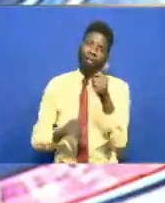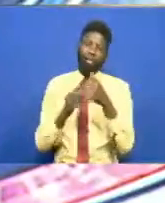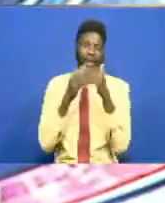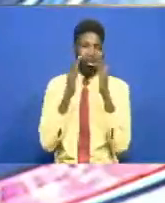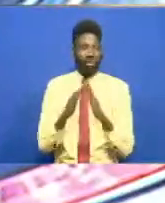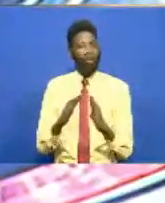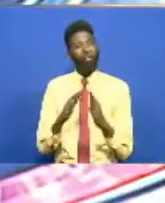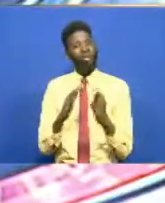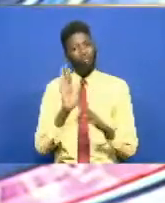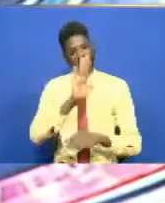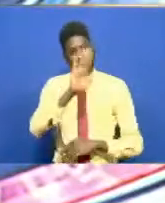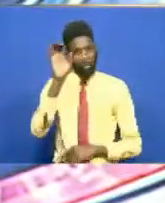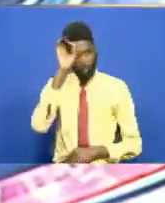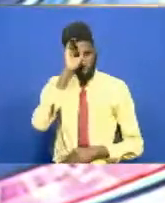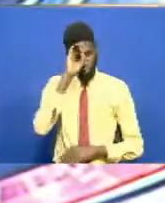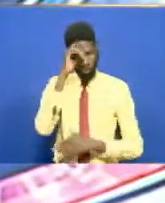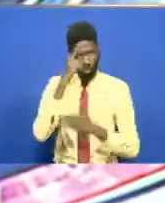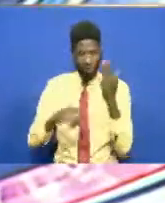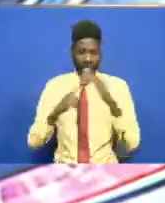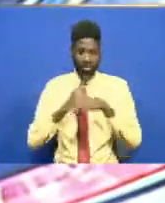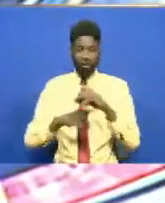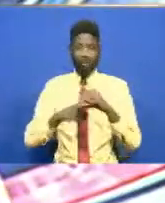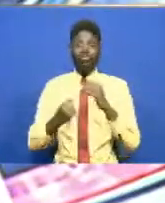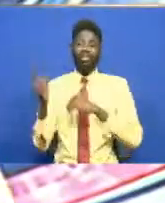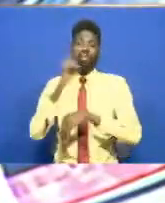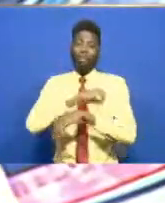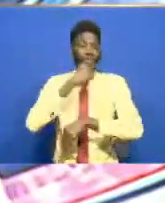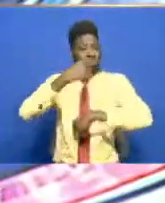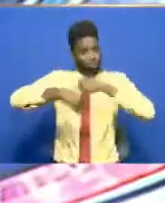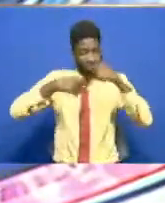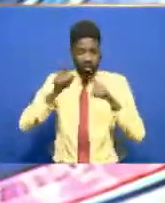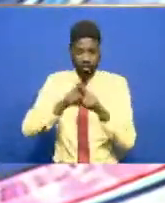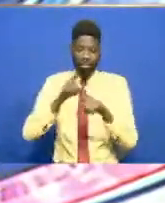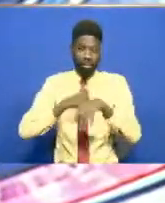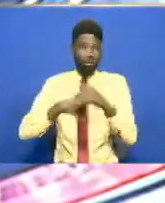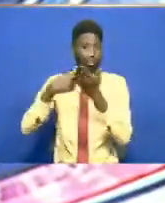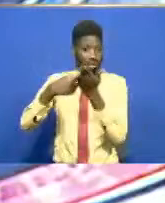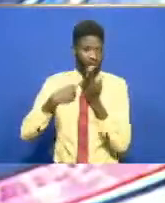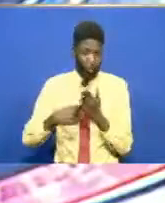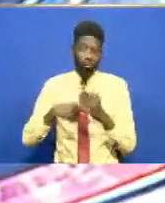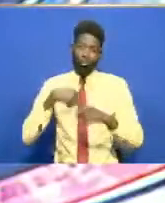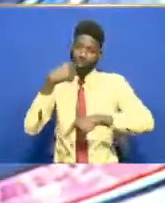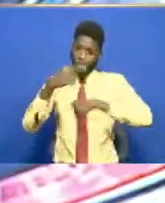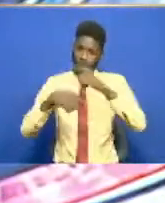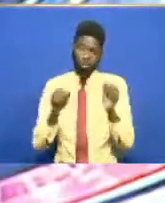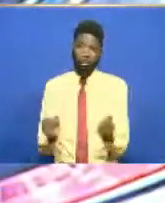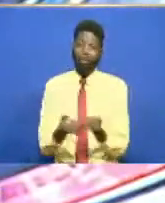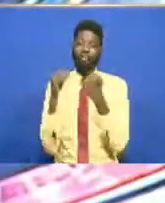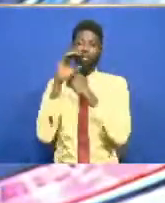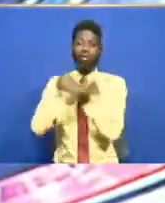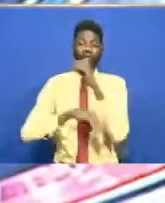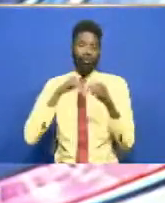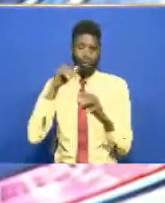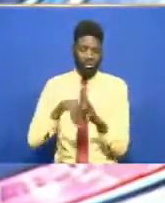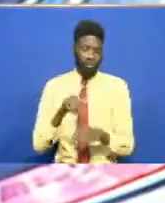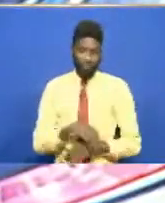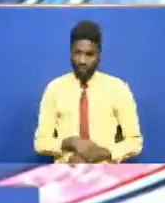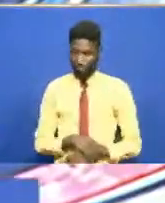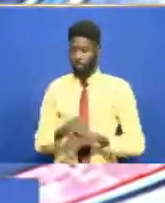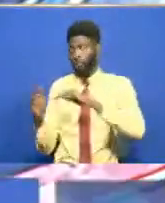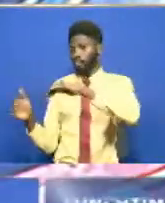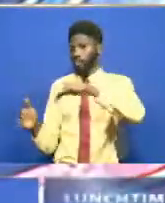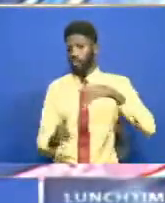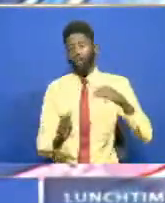it as the day progresses and as the conversation continues to take shape in the country. Now, moving on, over